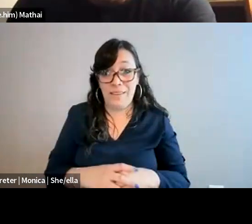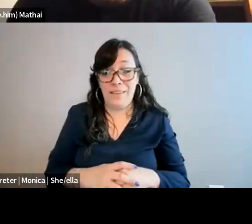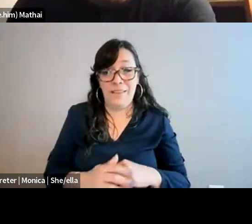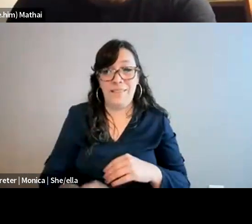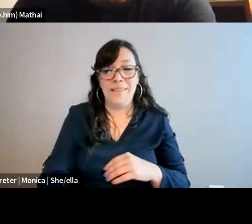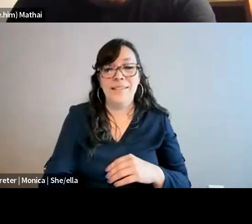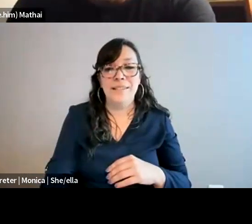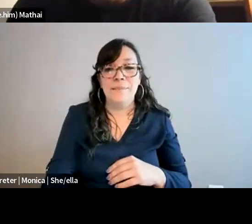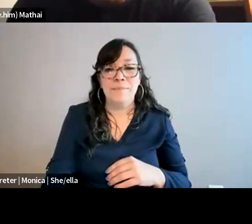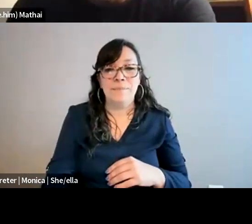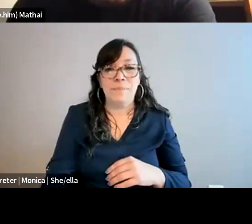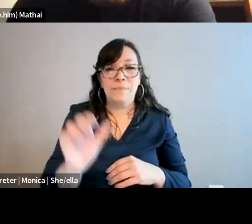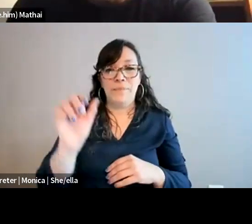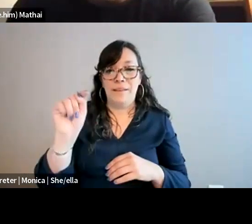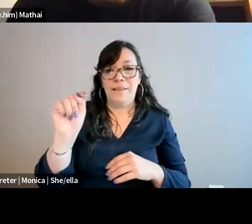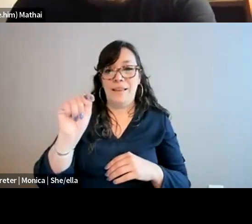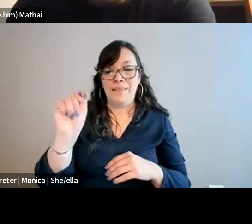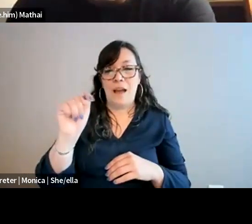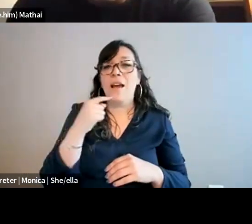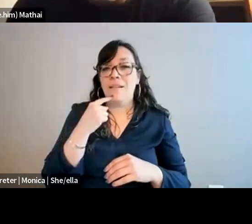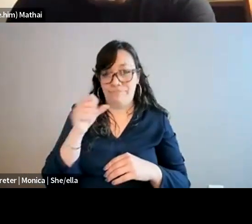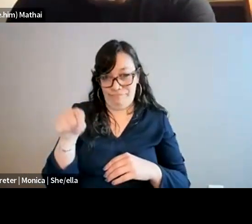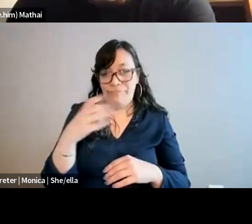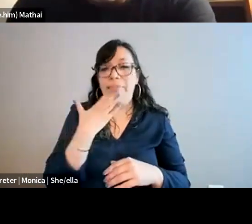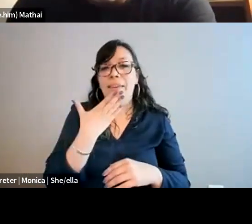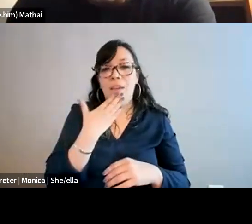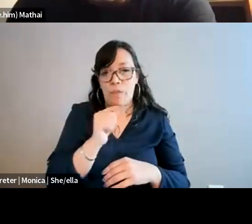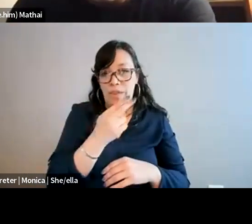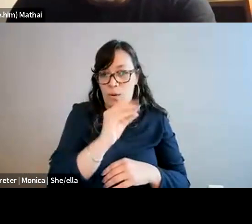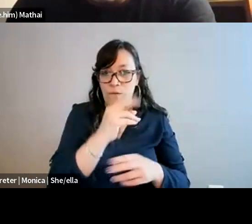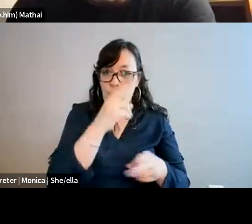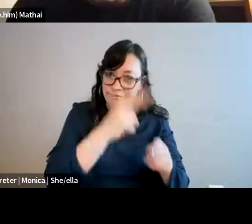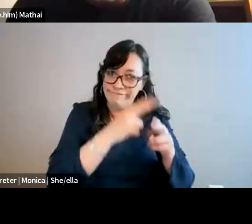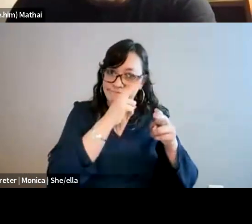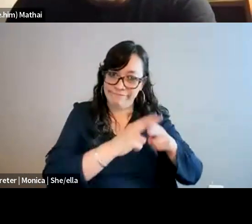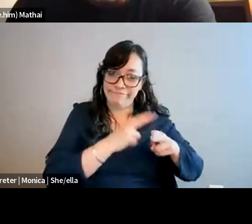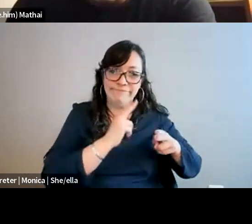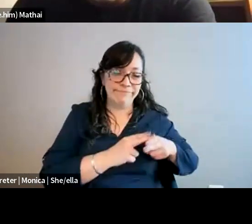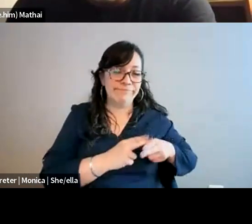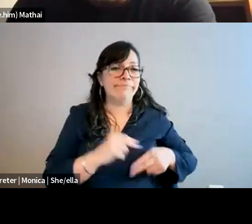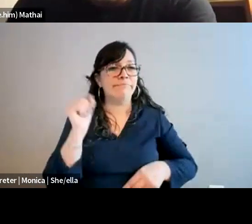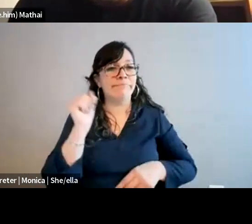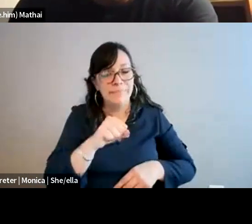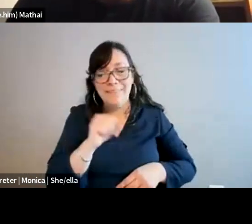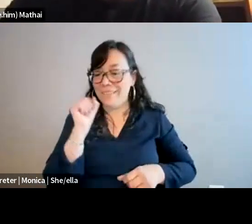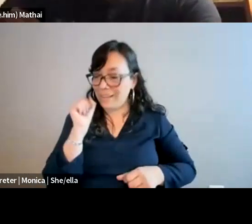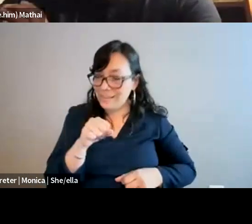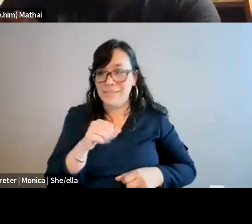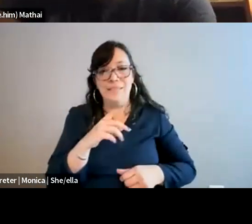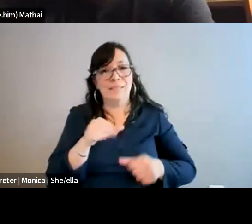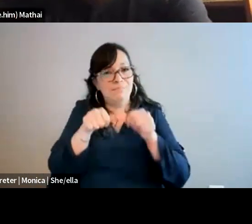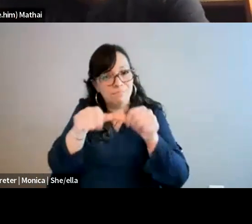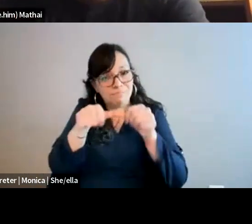I really appreciate that, Theo. Thank you so much for just naming this very